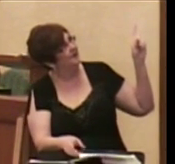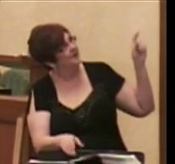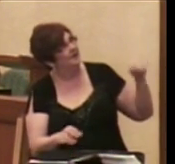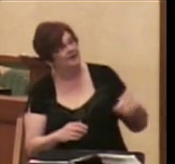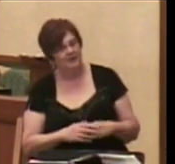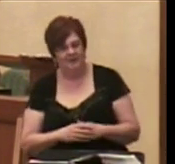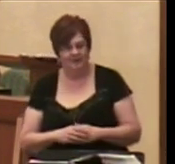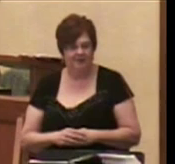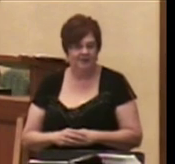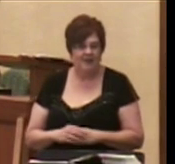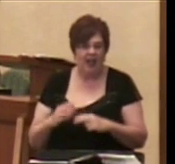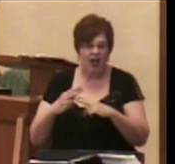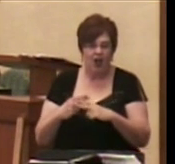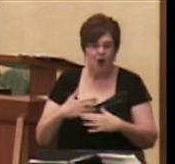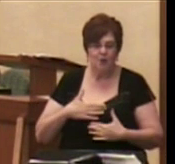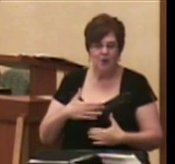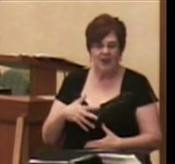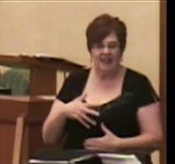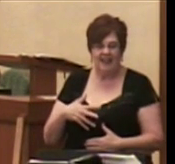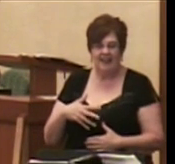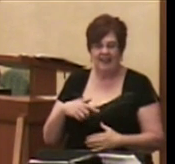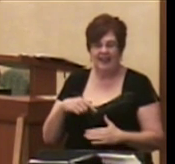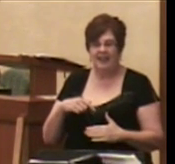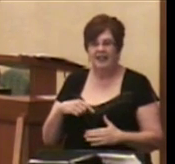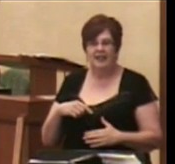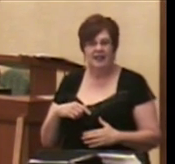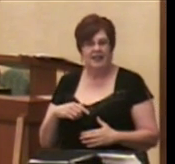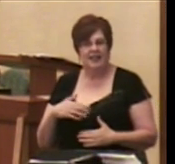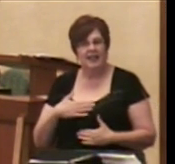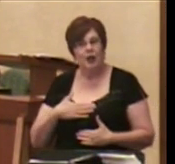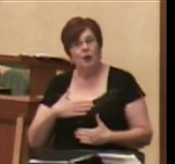us. And it's called Breathe Deep, and it sounds like this.